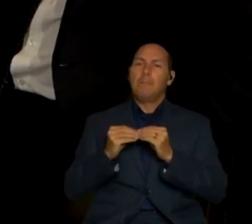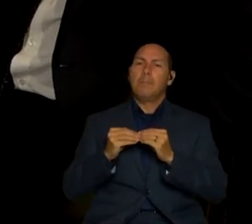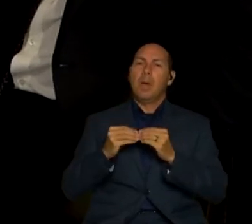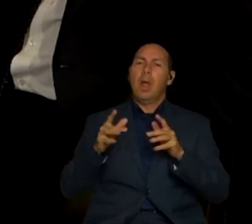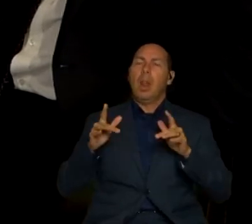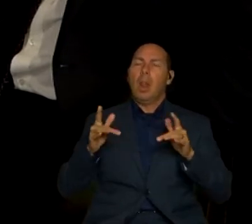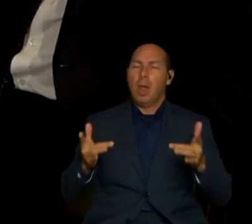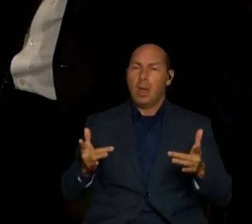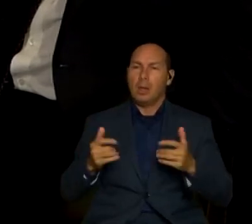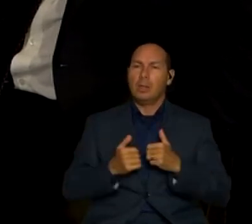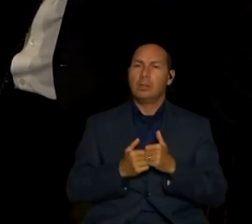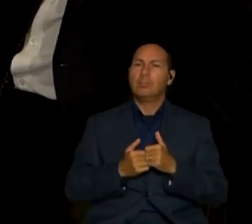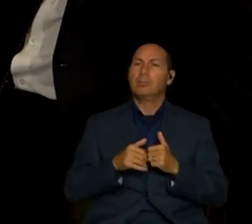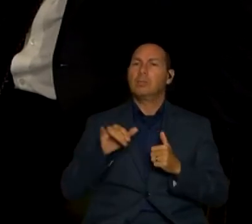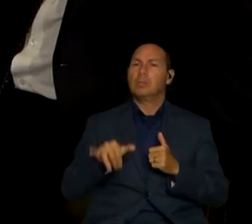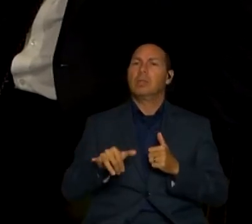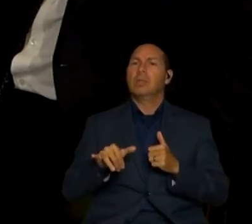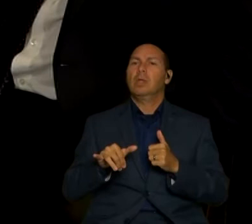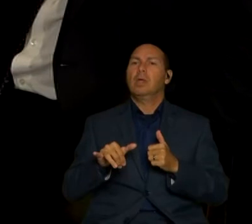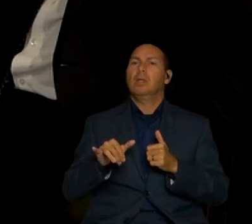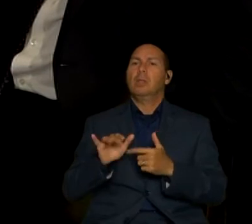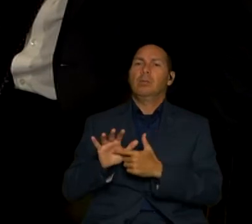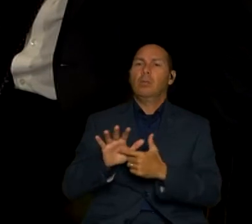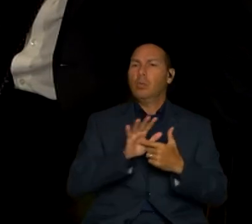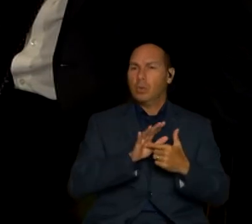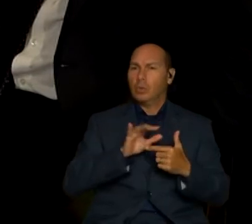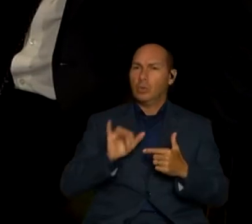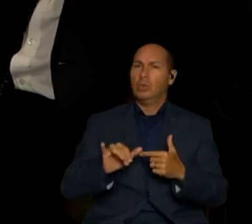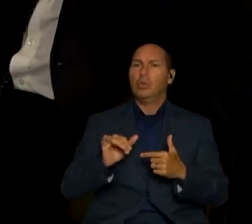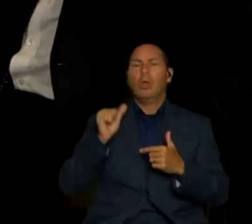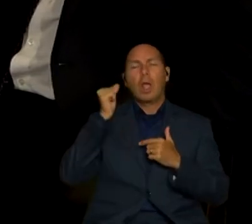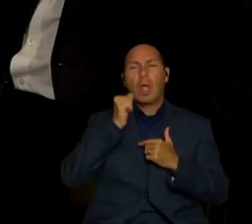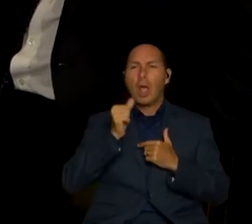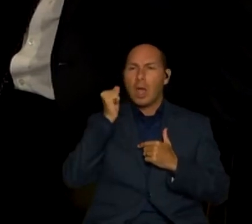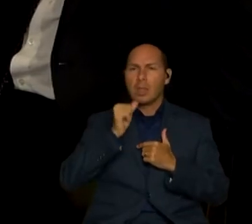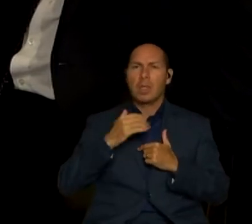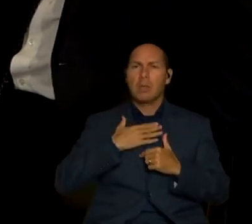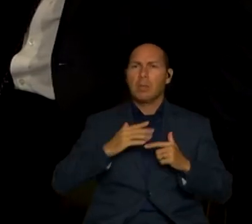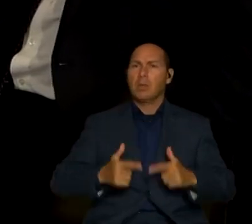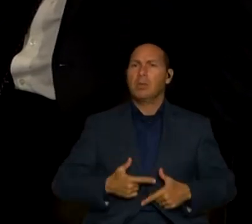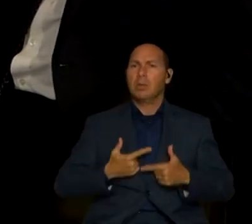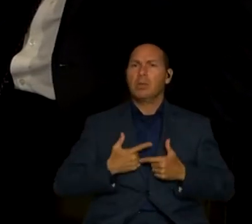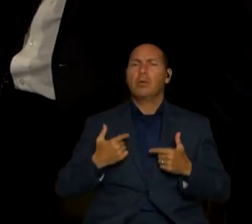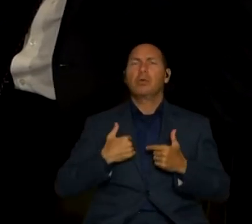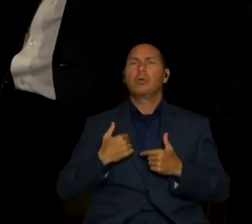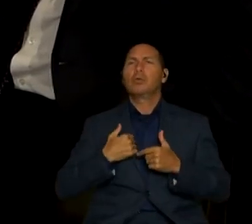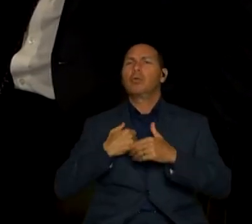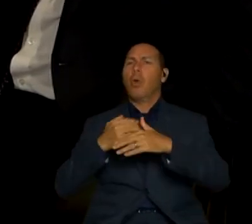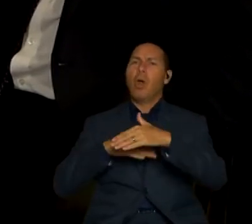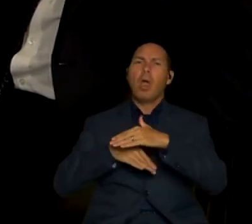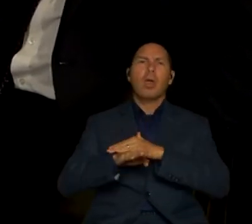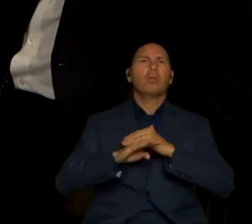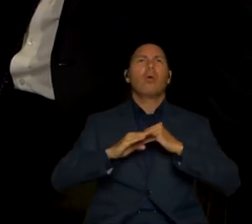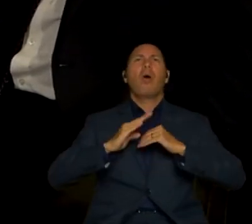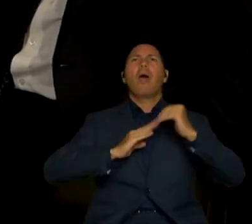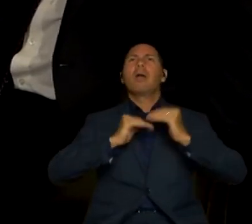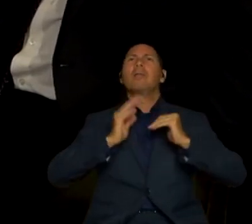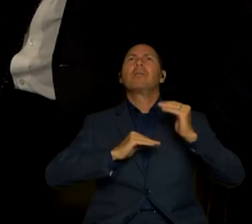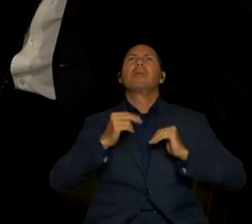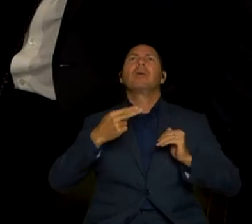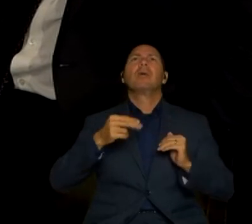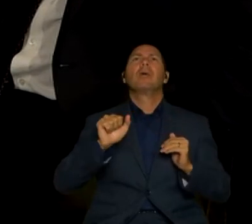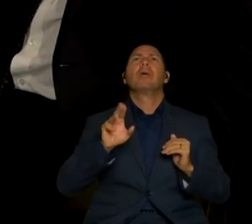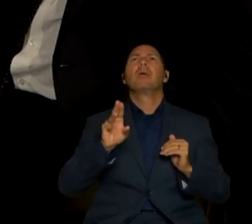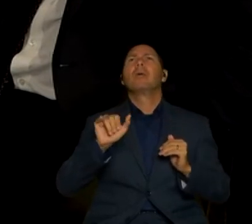reflect all days in my life with when I join the building in Hacienda. It's having